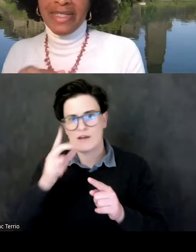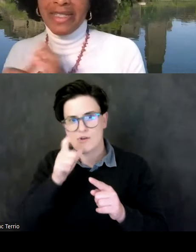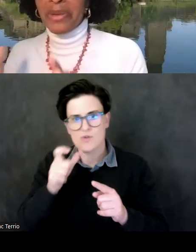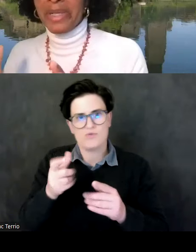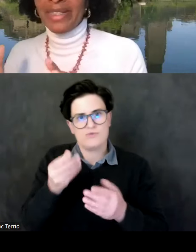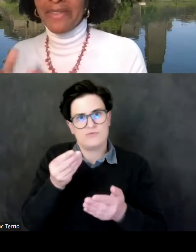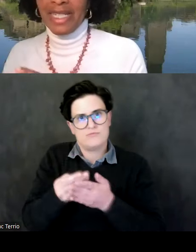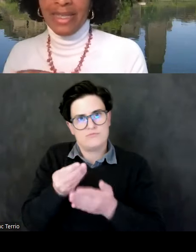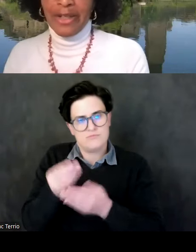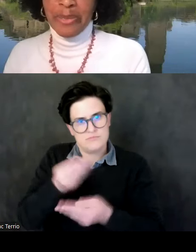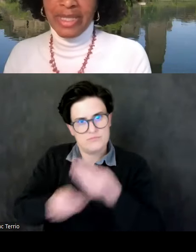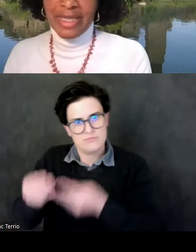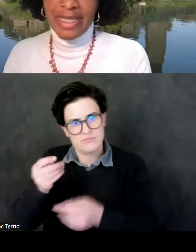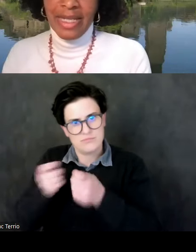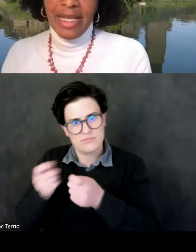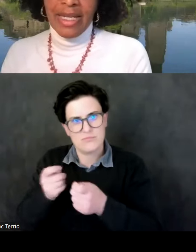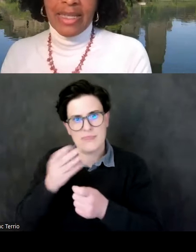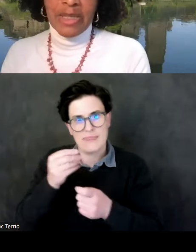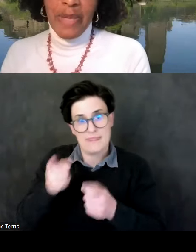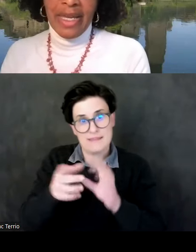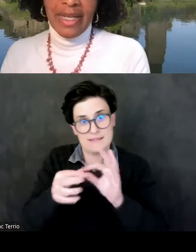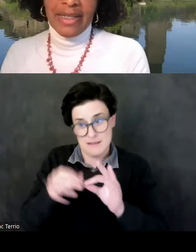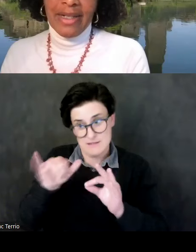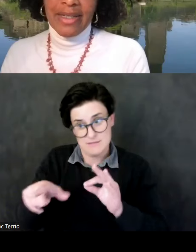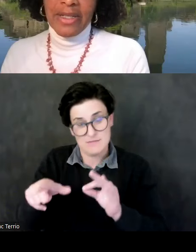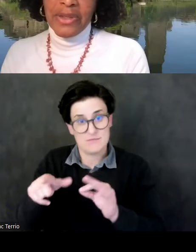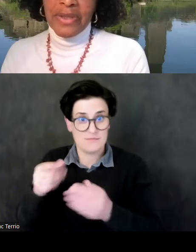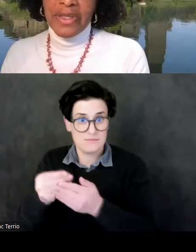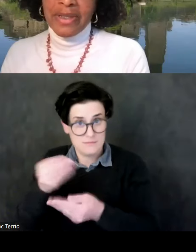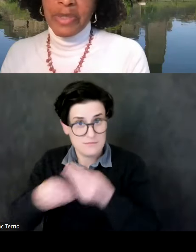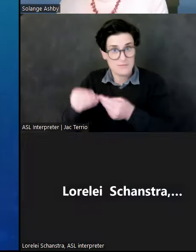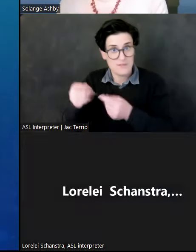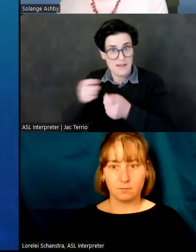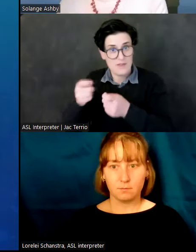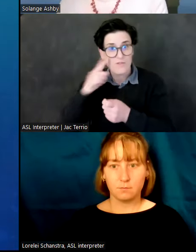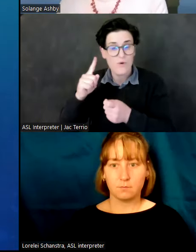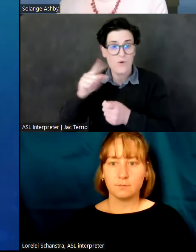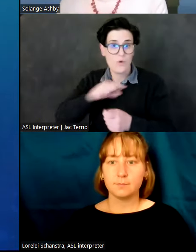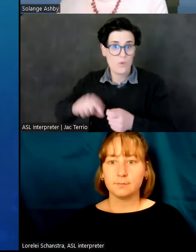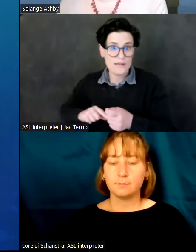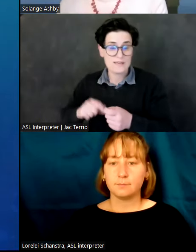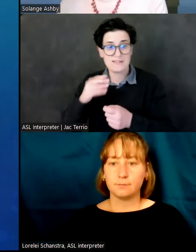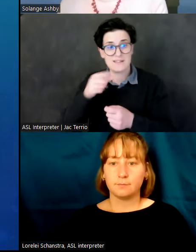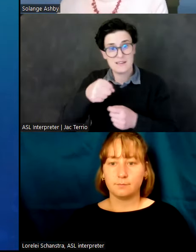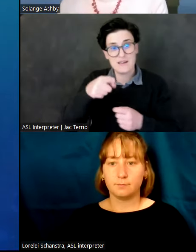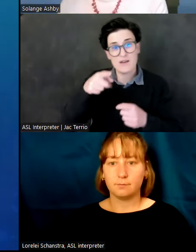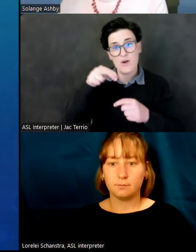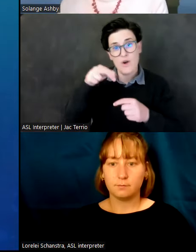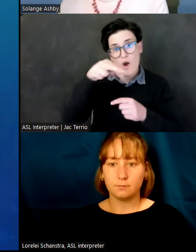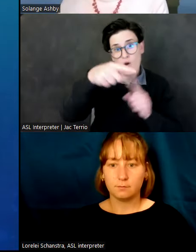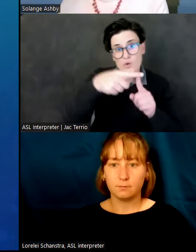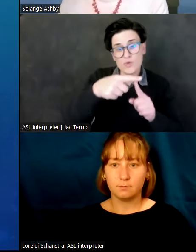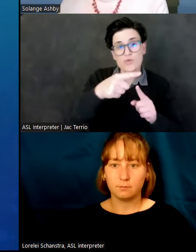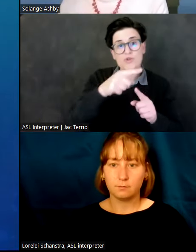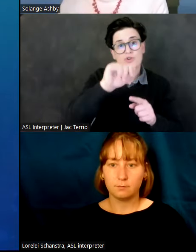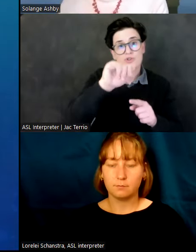which means the queen of the Ethiopians. This man had gone to Jerusalem to worship, and on his way home was sitting in